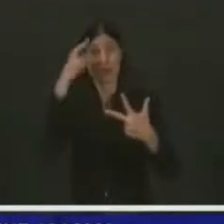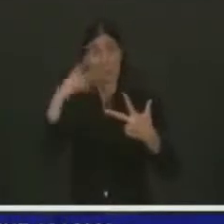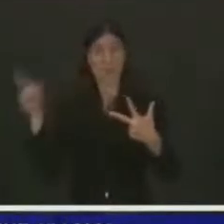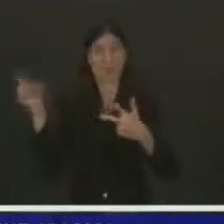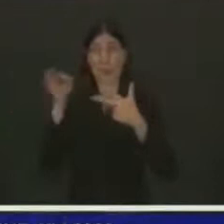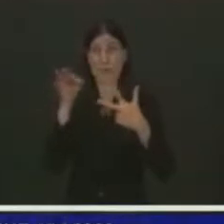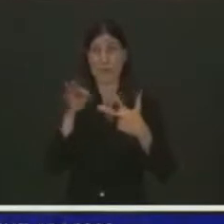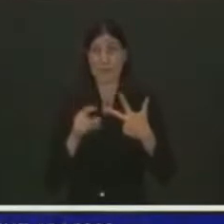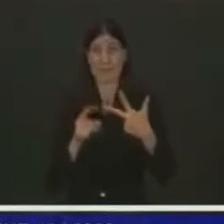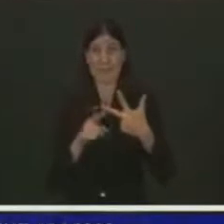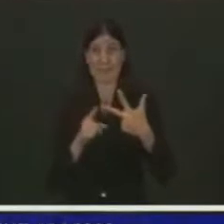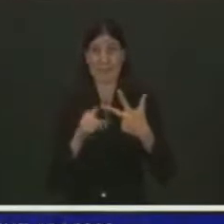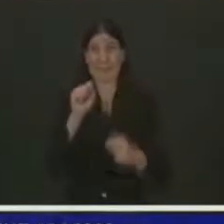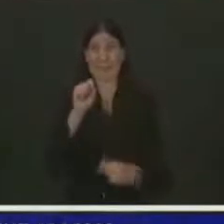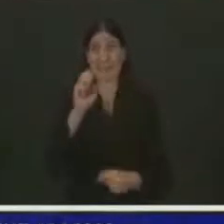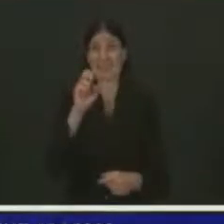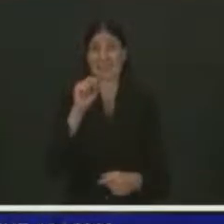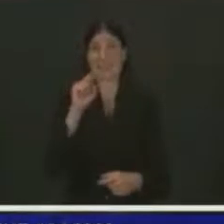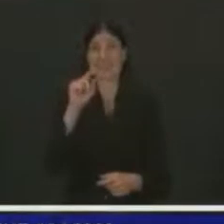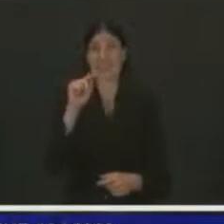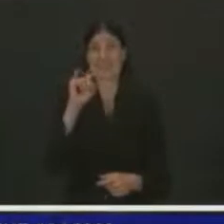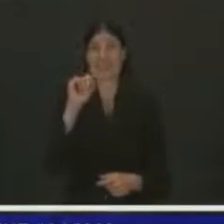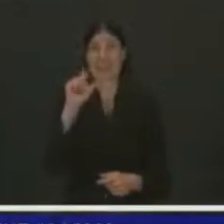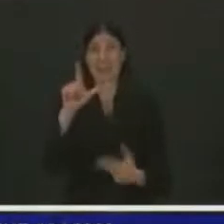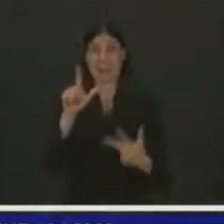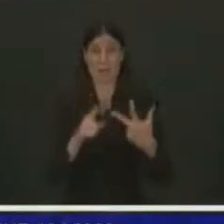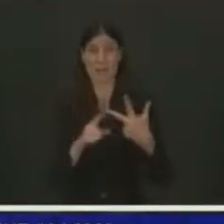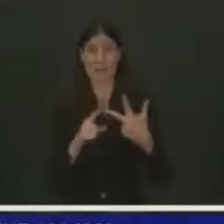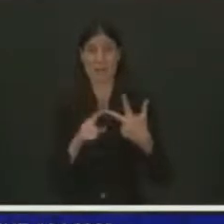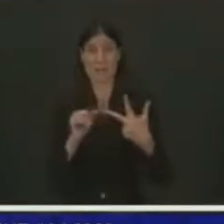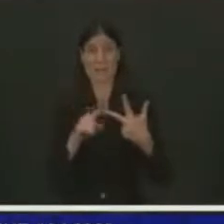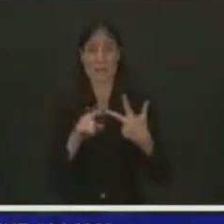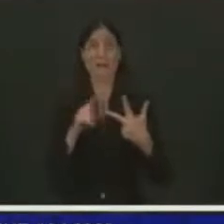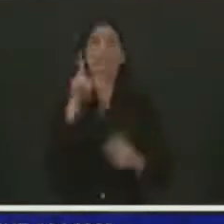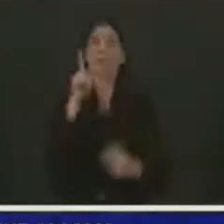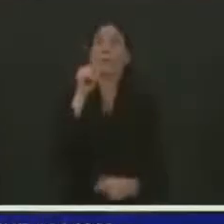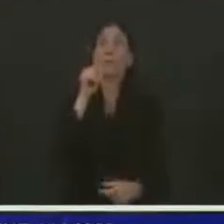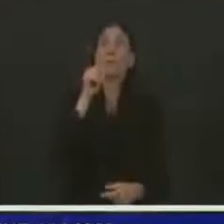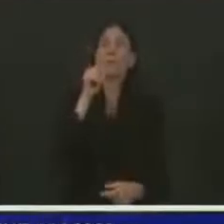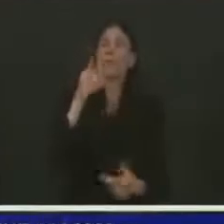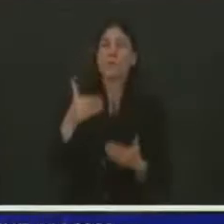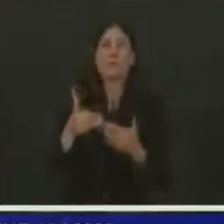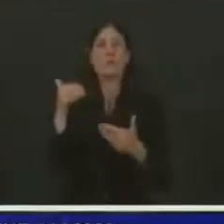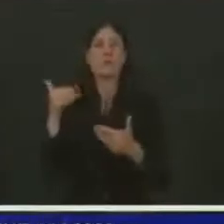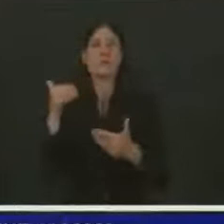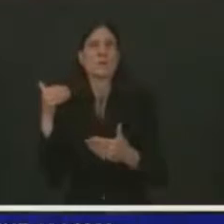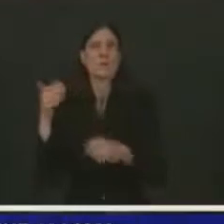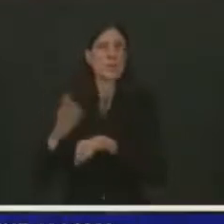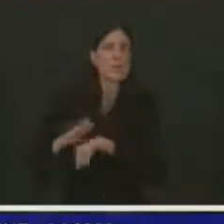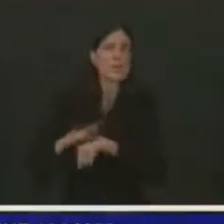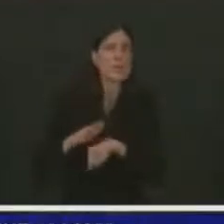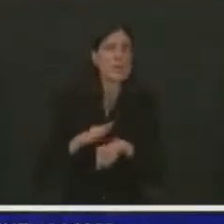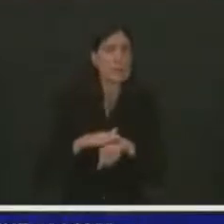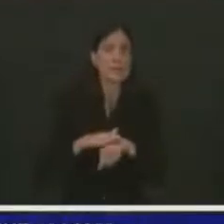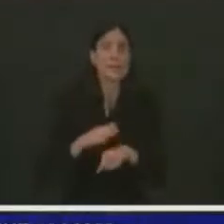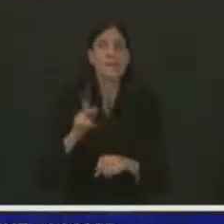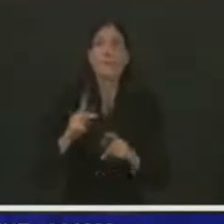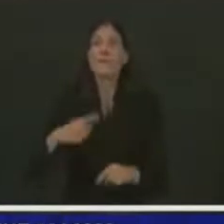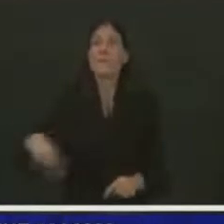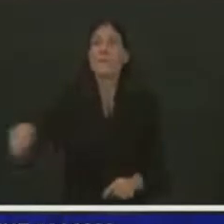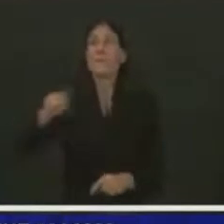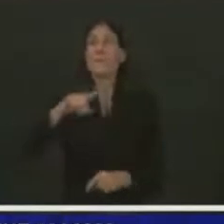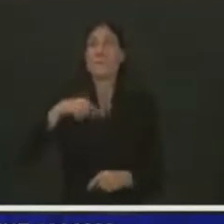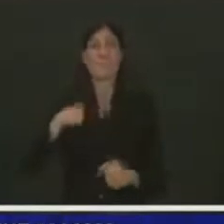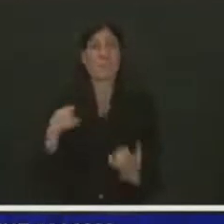the Sentinel early warning system. As the governor just shared, we announced earlier this week that we opened